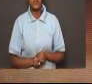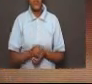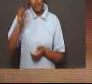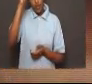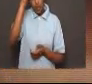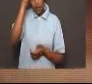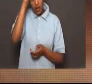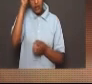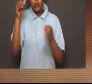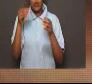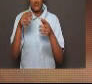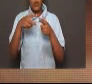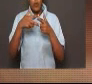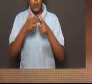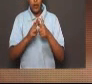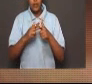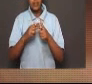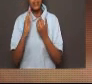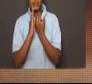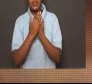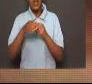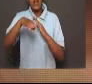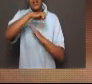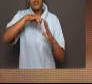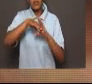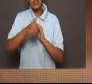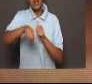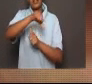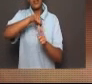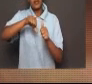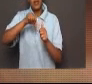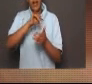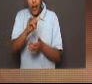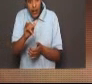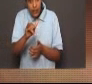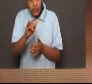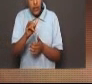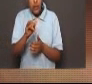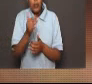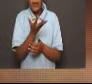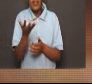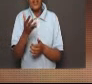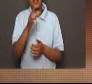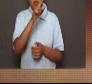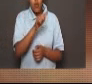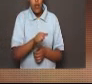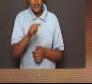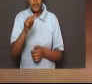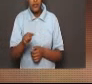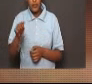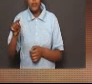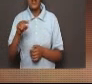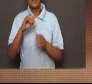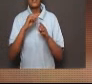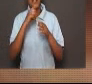Quantum mechanics treats electrons in atoms as matter waves. As